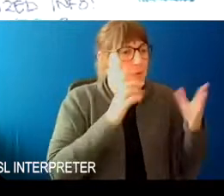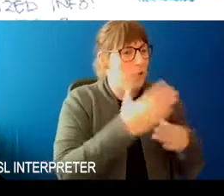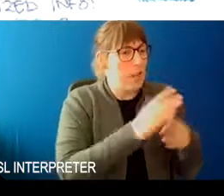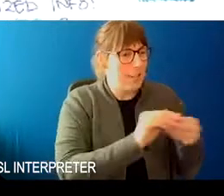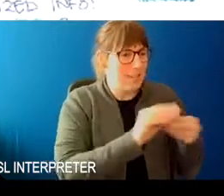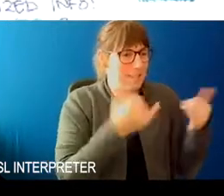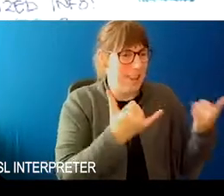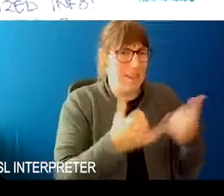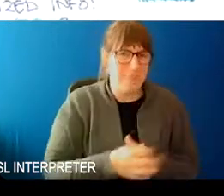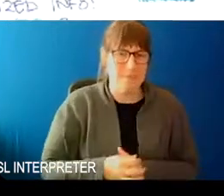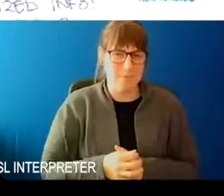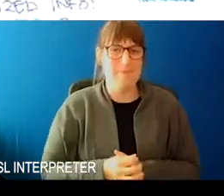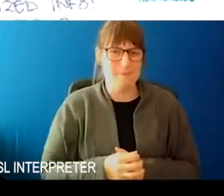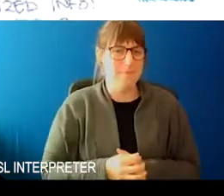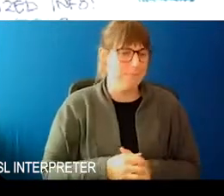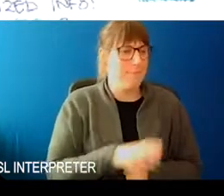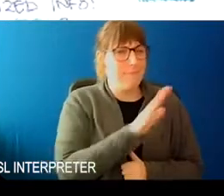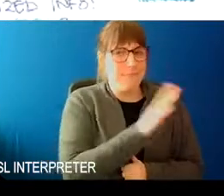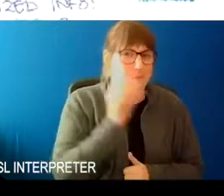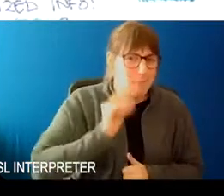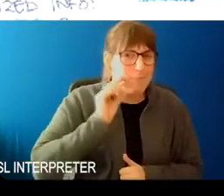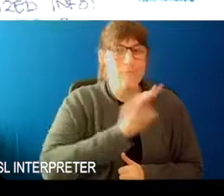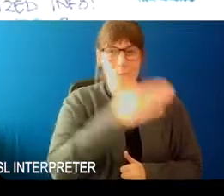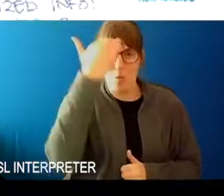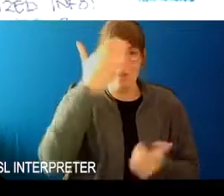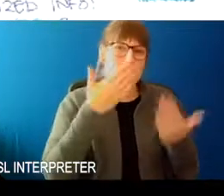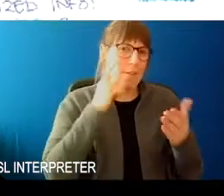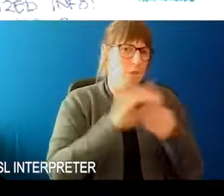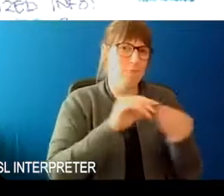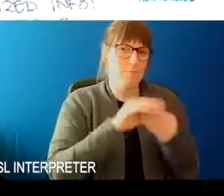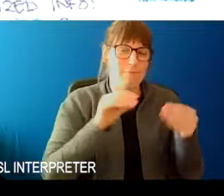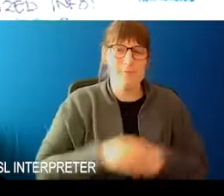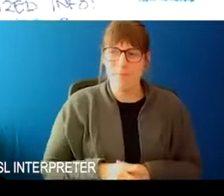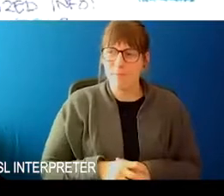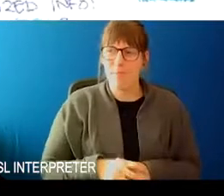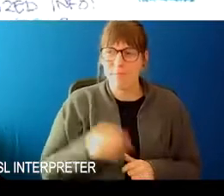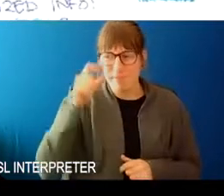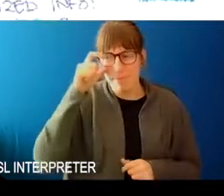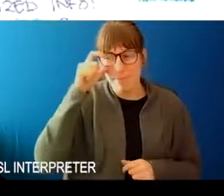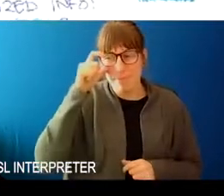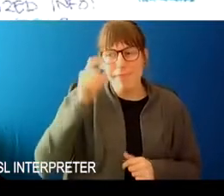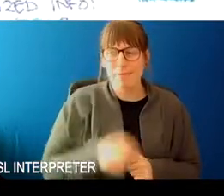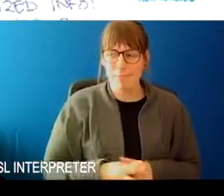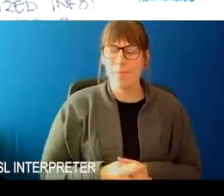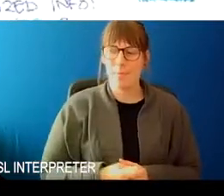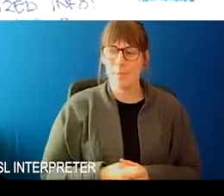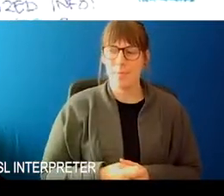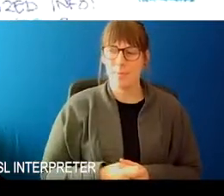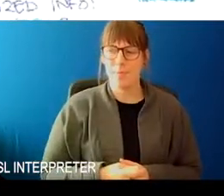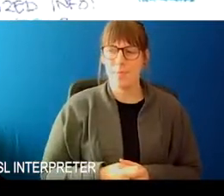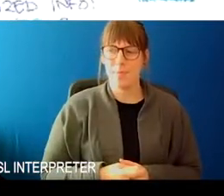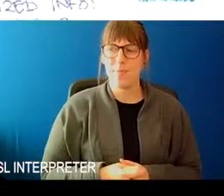Delyse. So thank you for sharing your knowledge and experience and all of